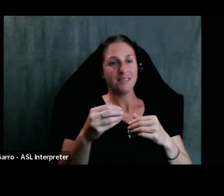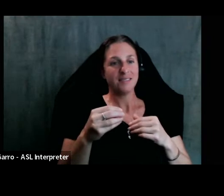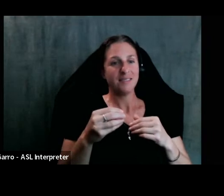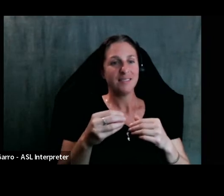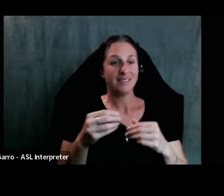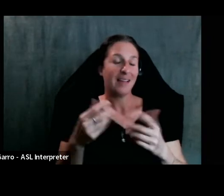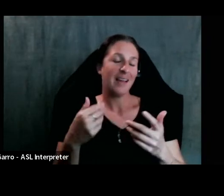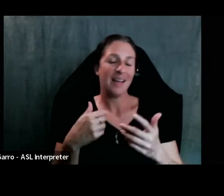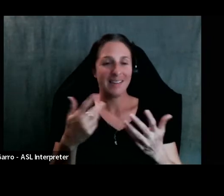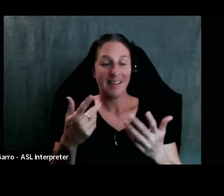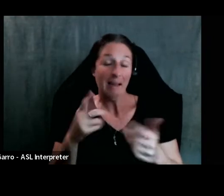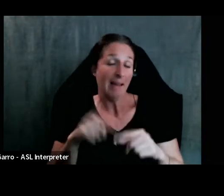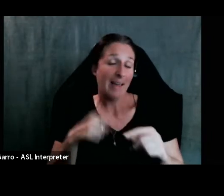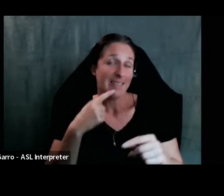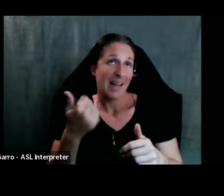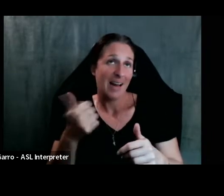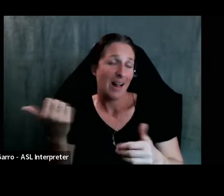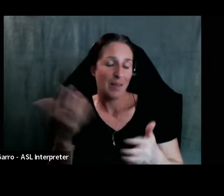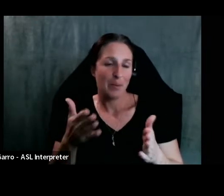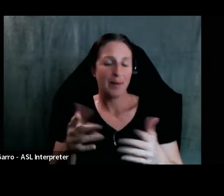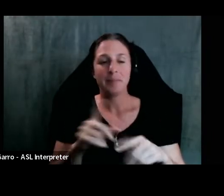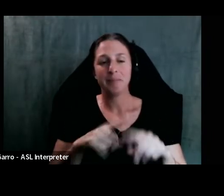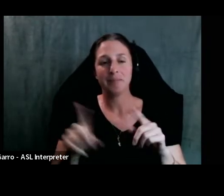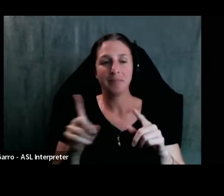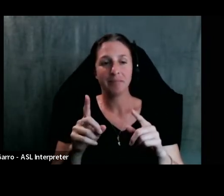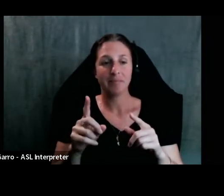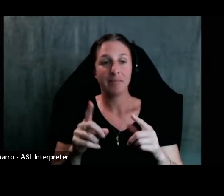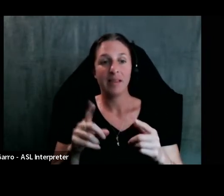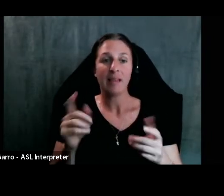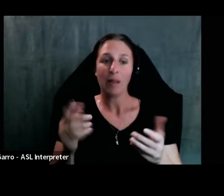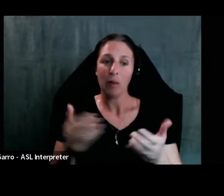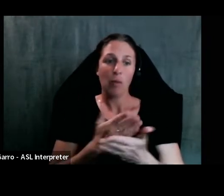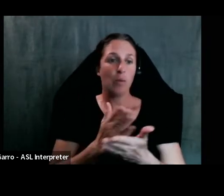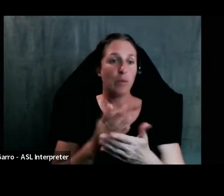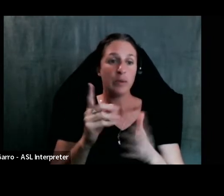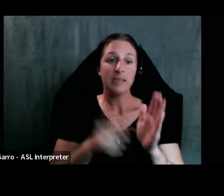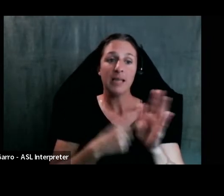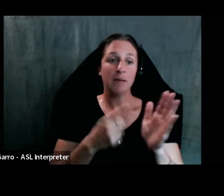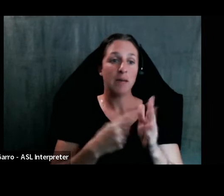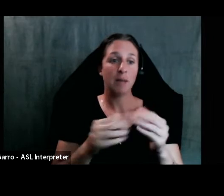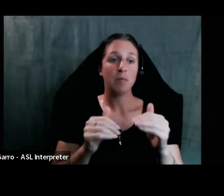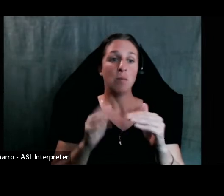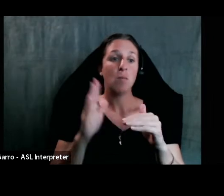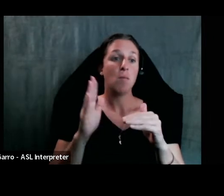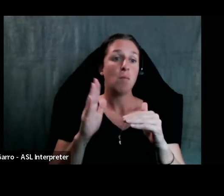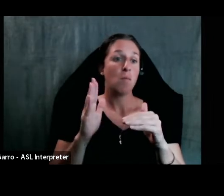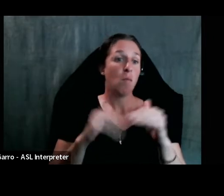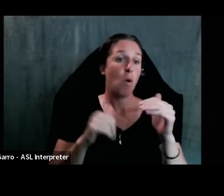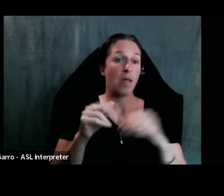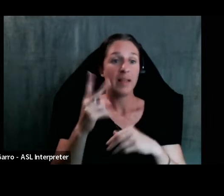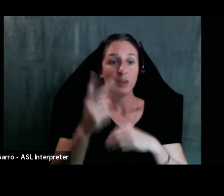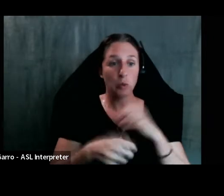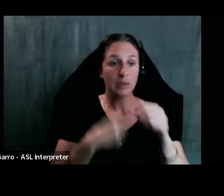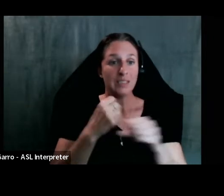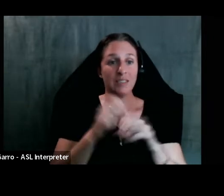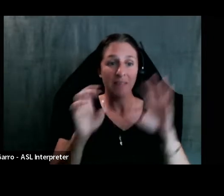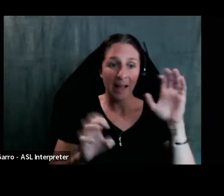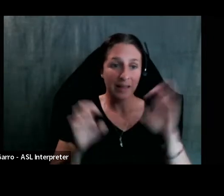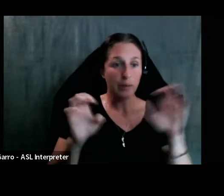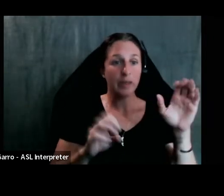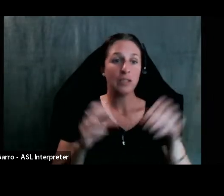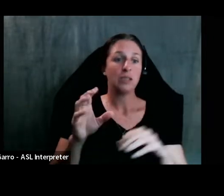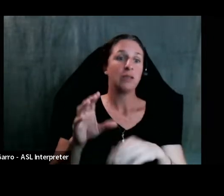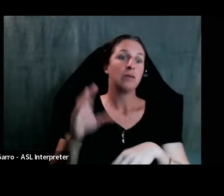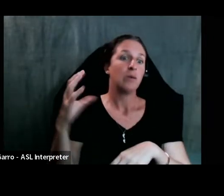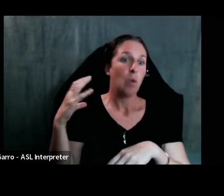I can't say it any other way. They go through sometimes more than 2 years of evaluation and coaching to reach permanent status.